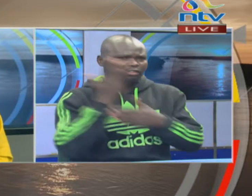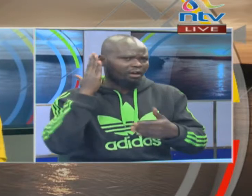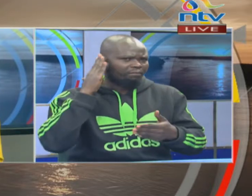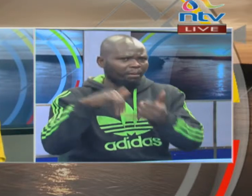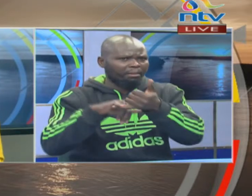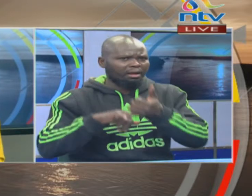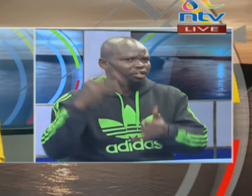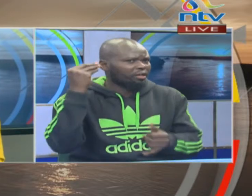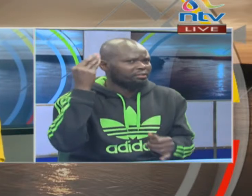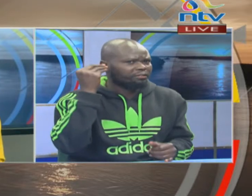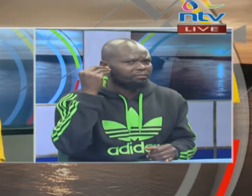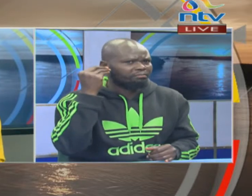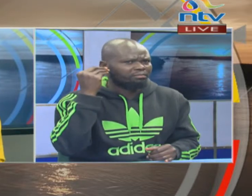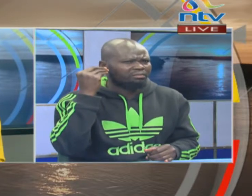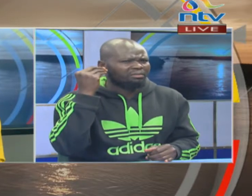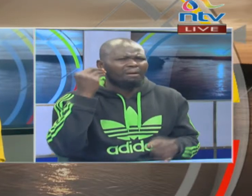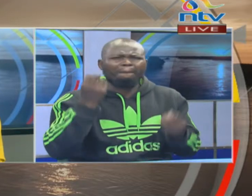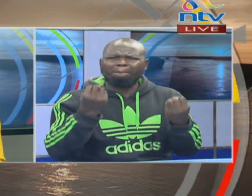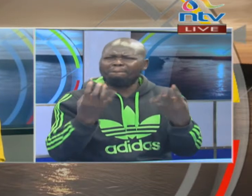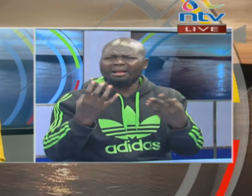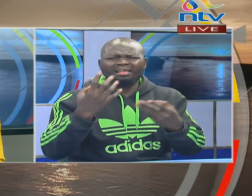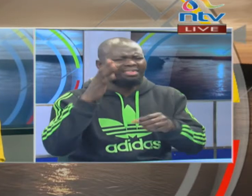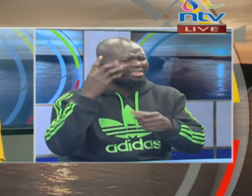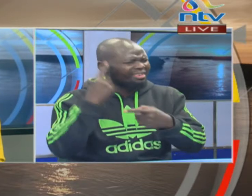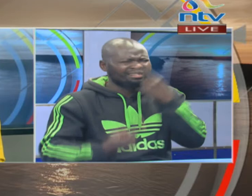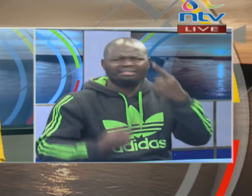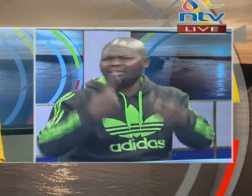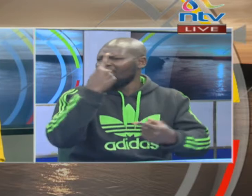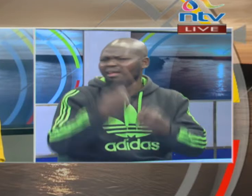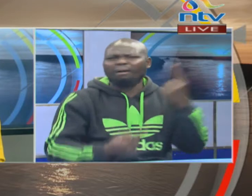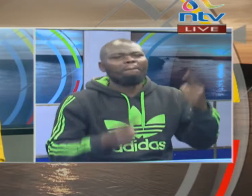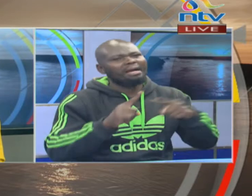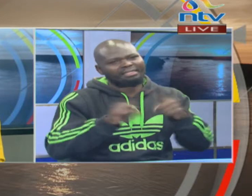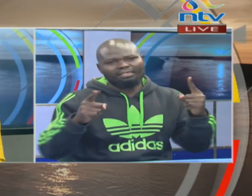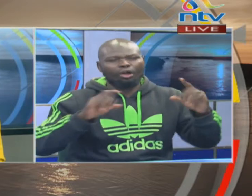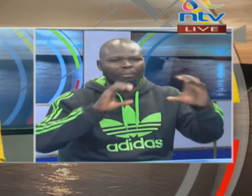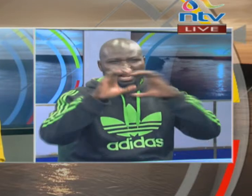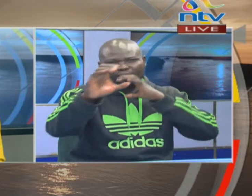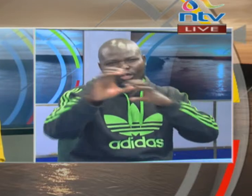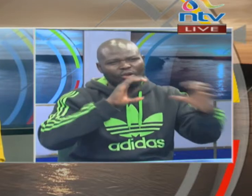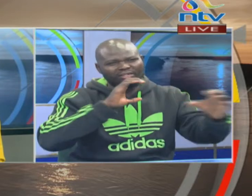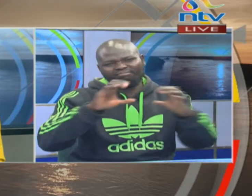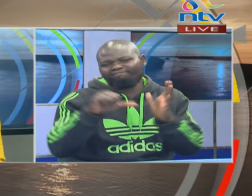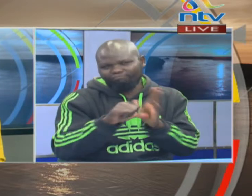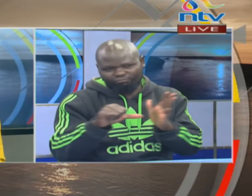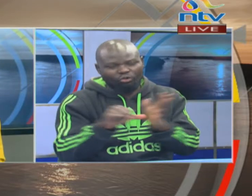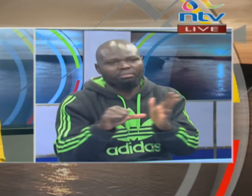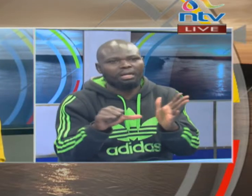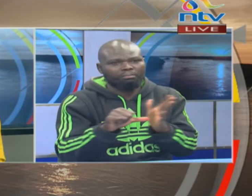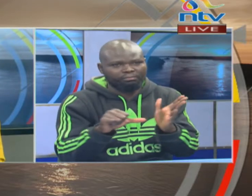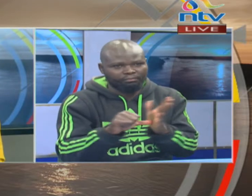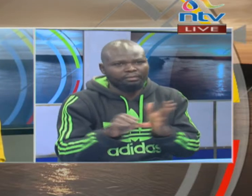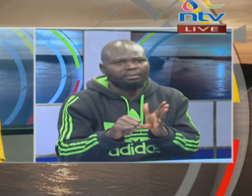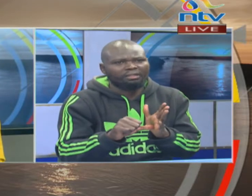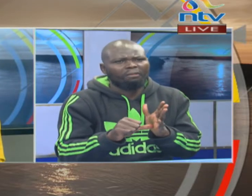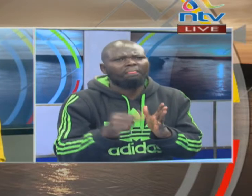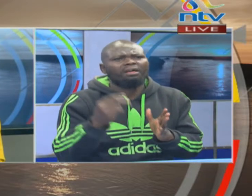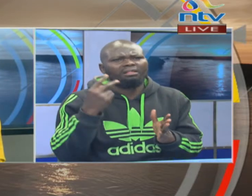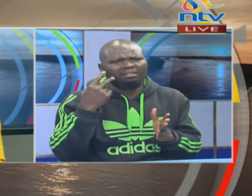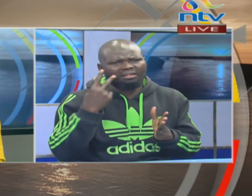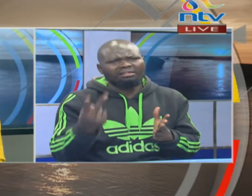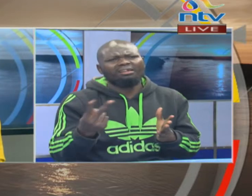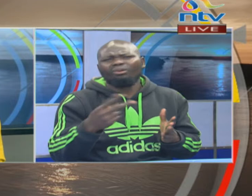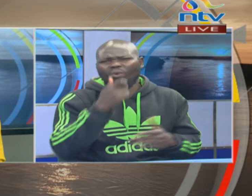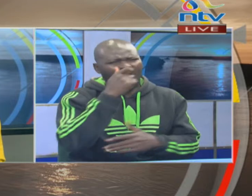Yes, also I have friends who are deaf and married to the hearing people. So there is a